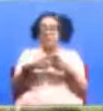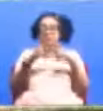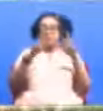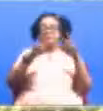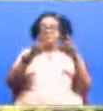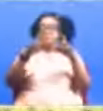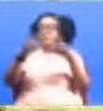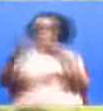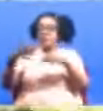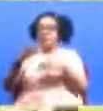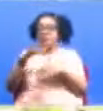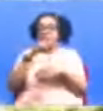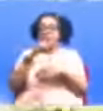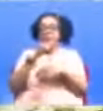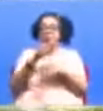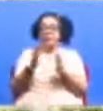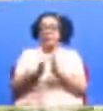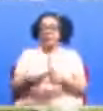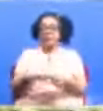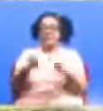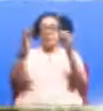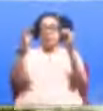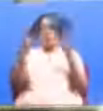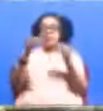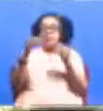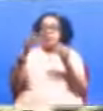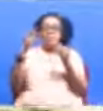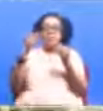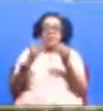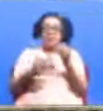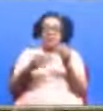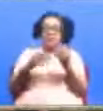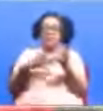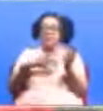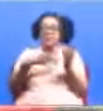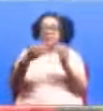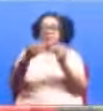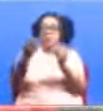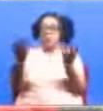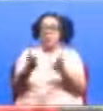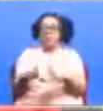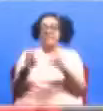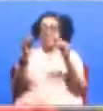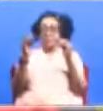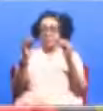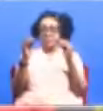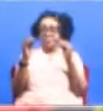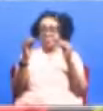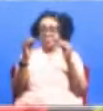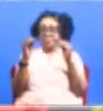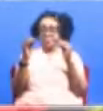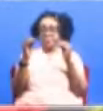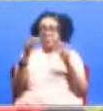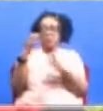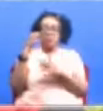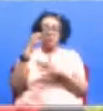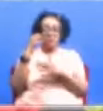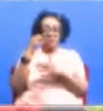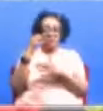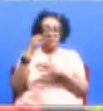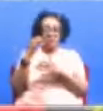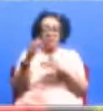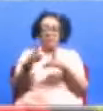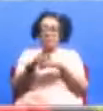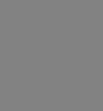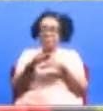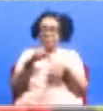the missing boy and discovered a trail of blood leading to the swamp where they found him. Na tunahuzuni vile Dennis Tea